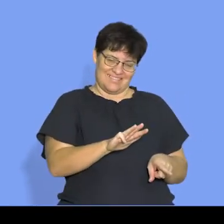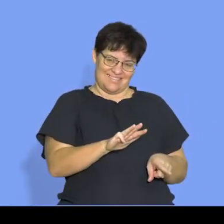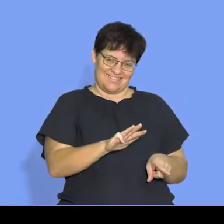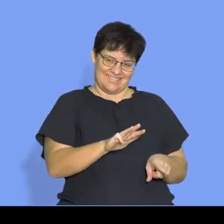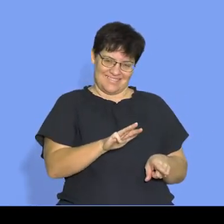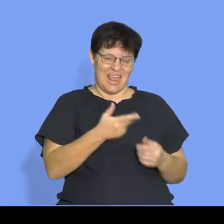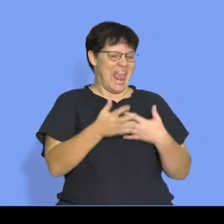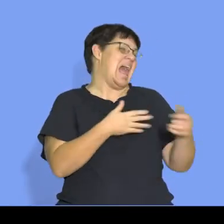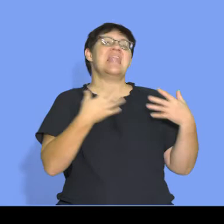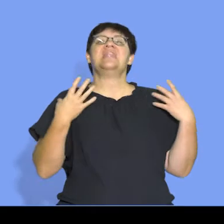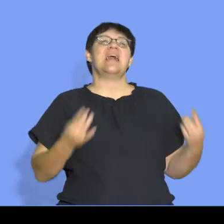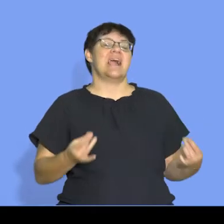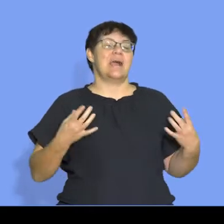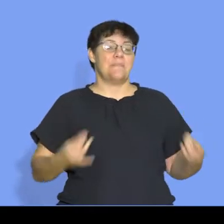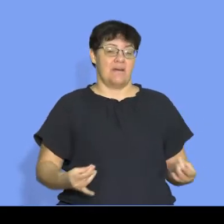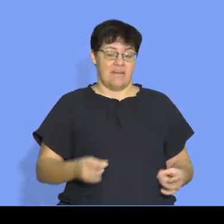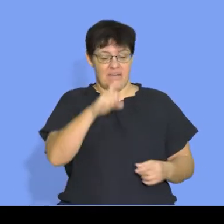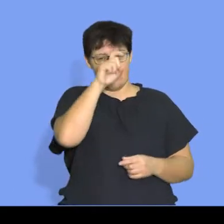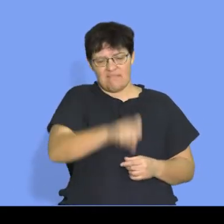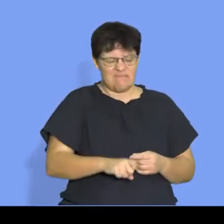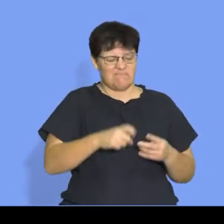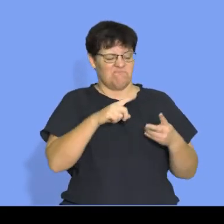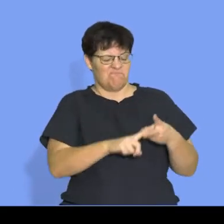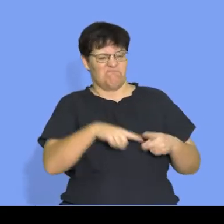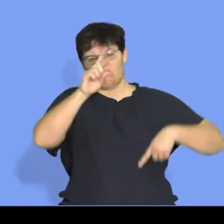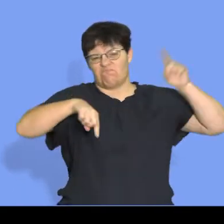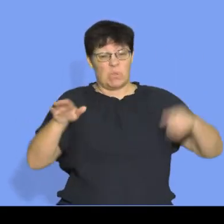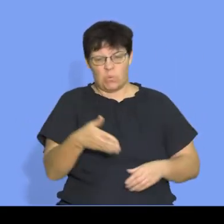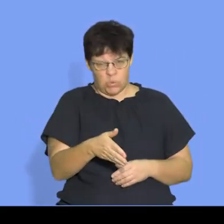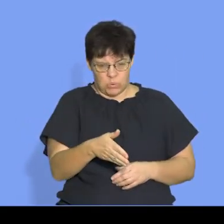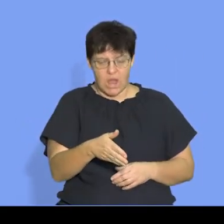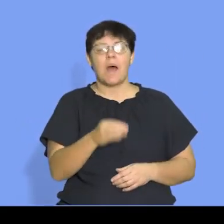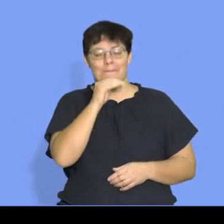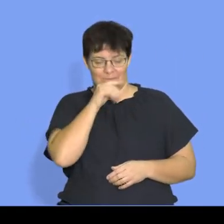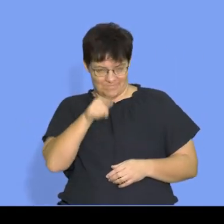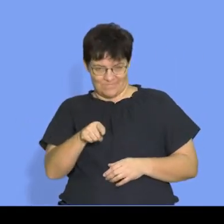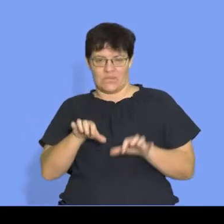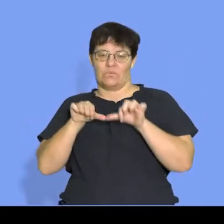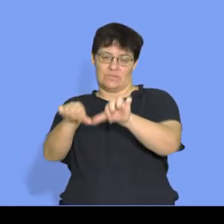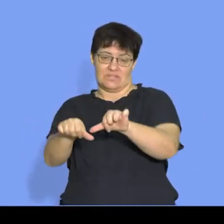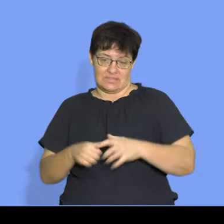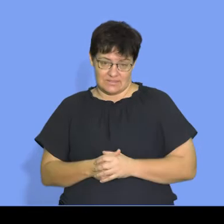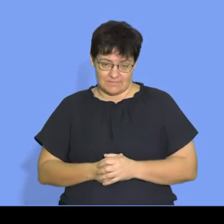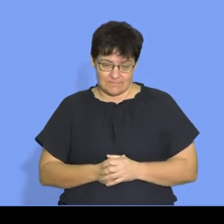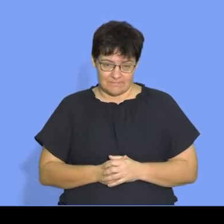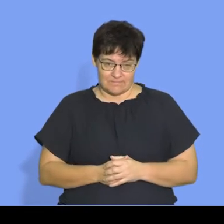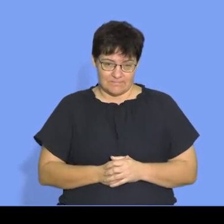any number that does not have a variable next to it, we consider it as a constant.